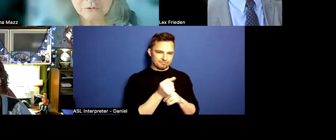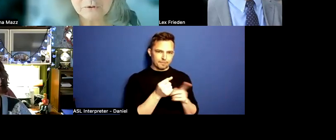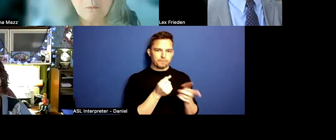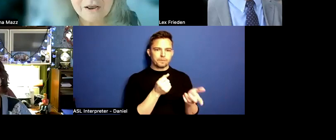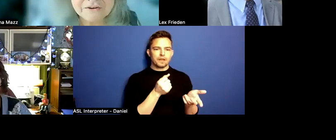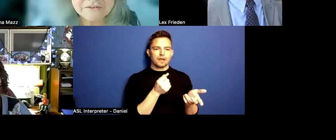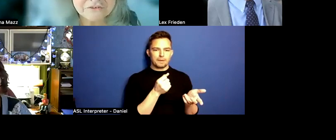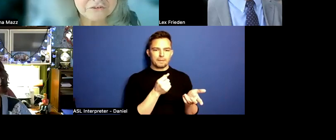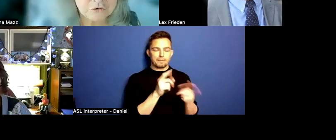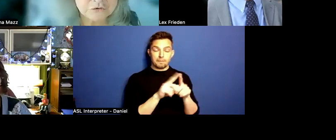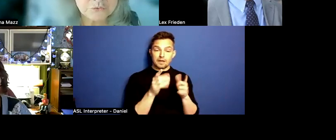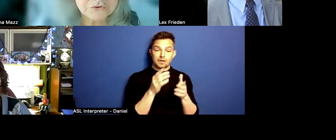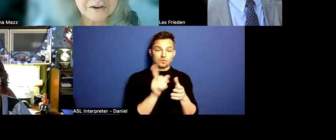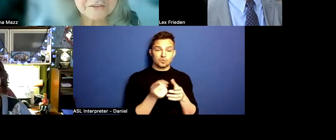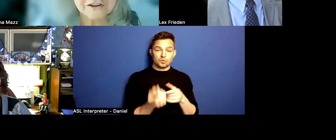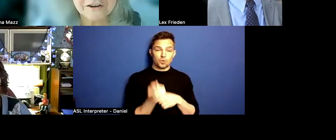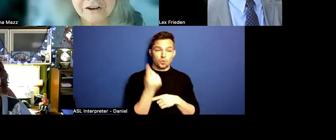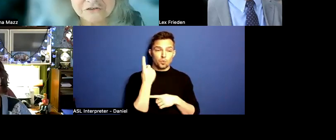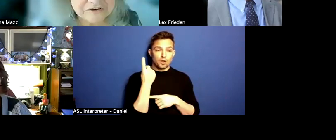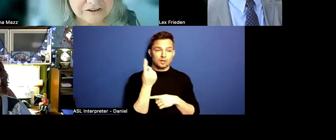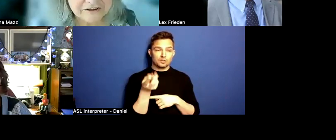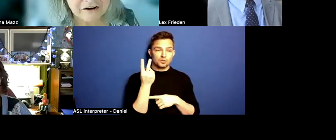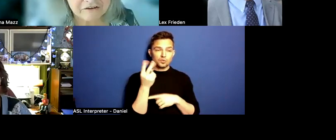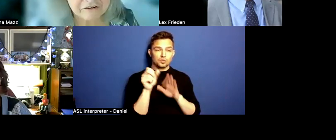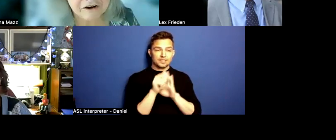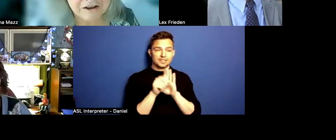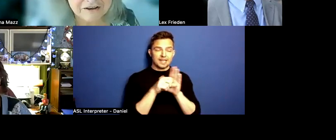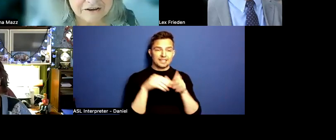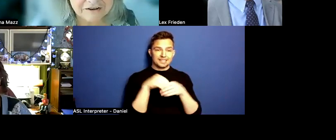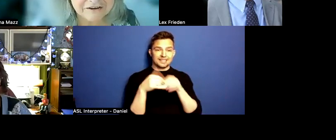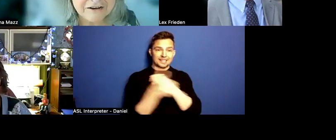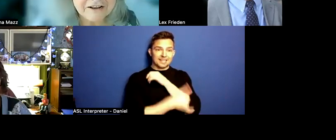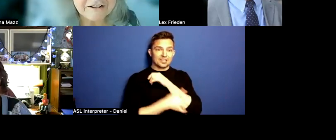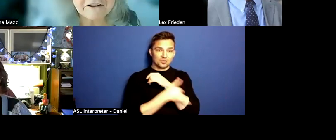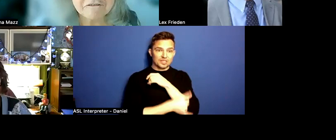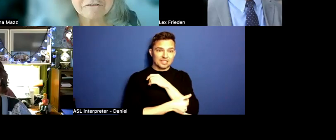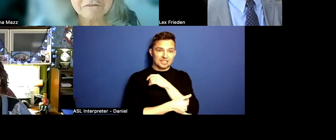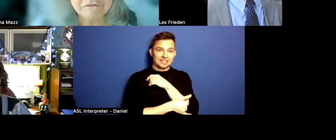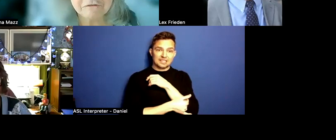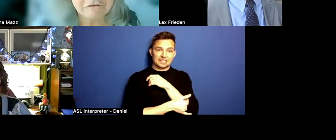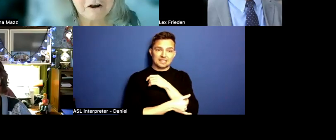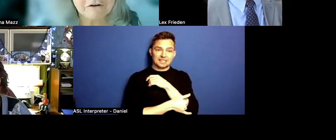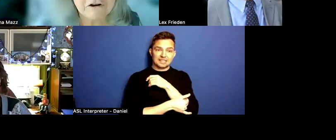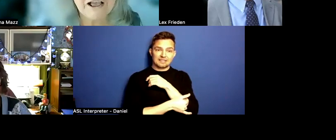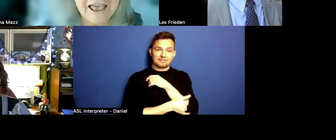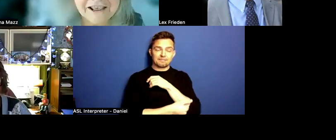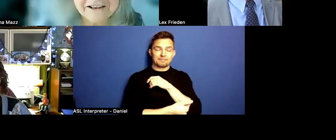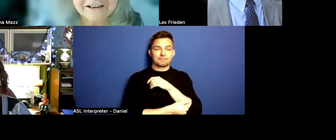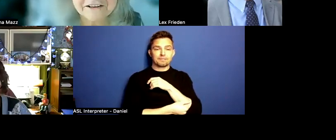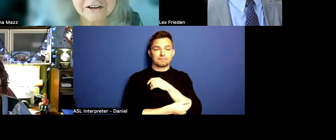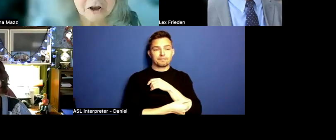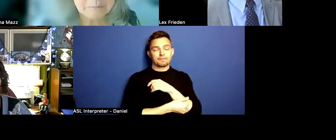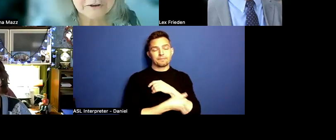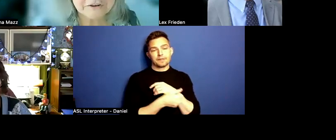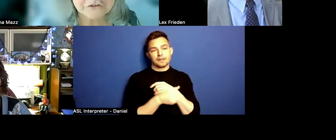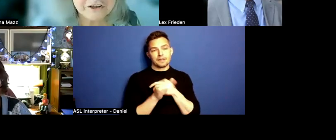think maybe there's only 1 or 2 states in the country that are that far